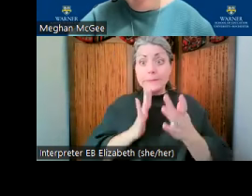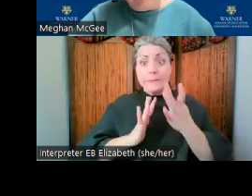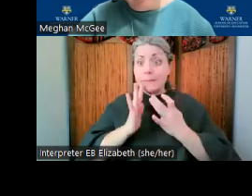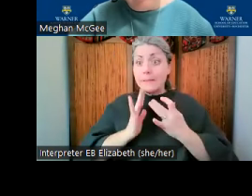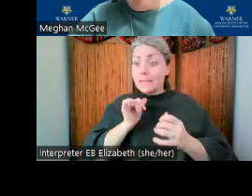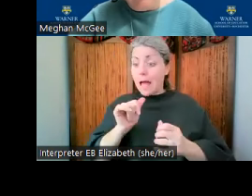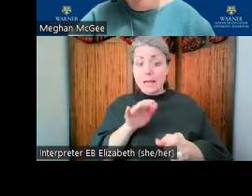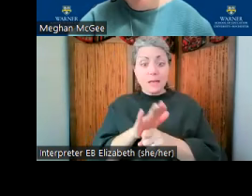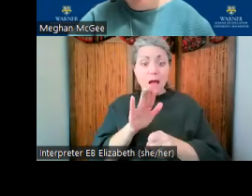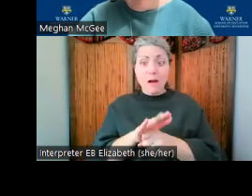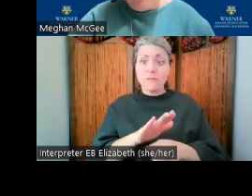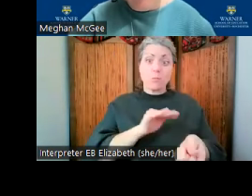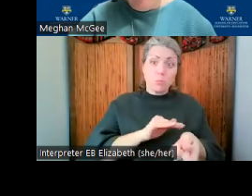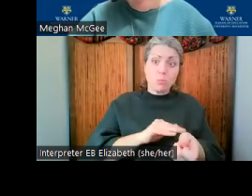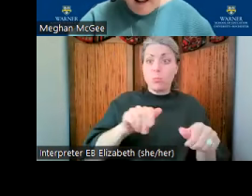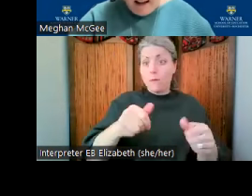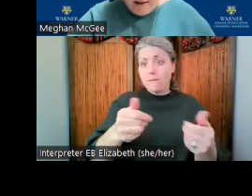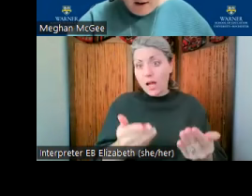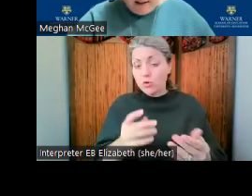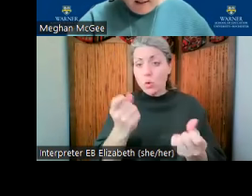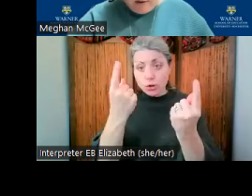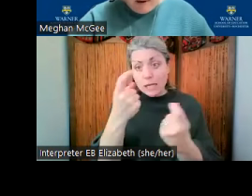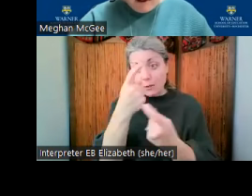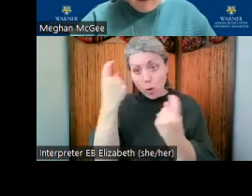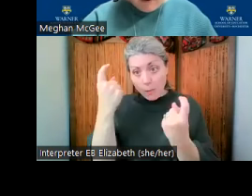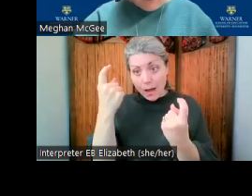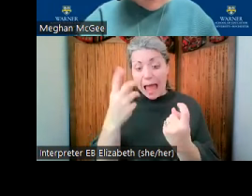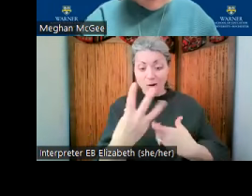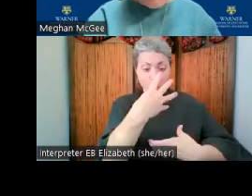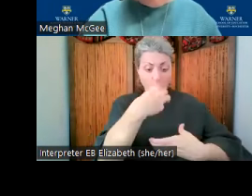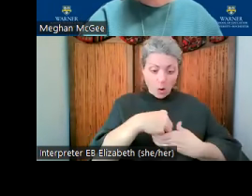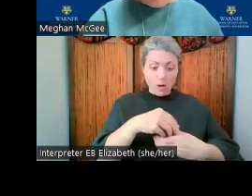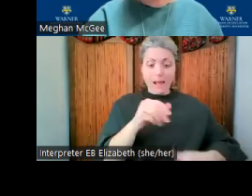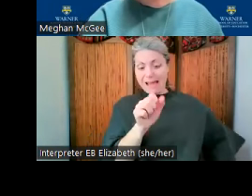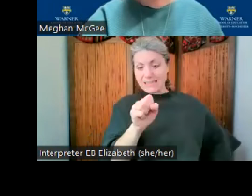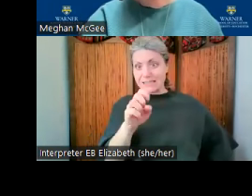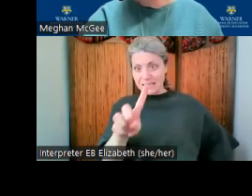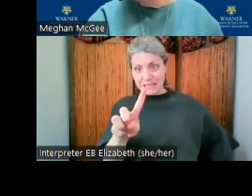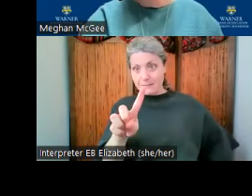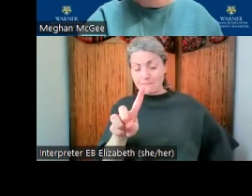who understand trauma and autism spectrum disorder.